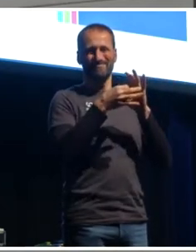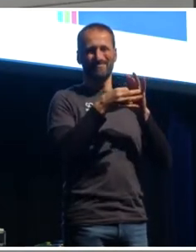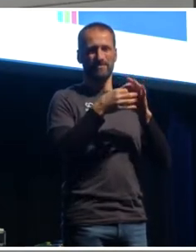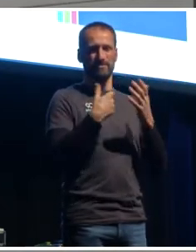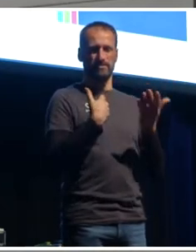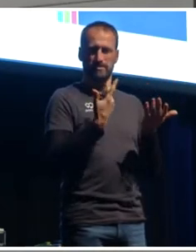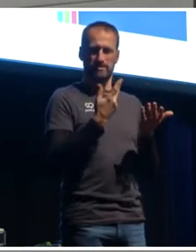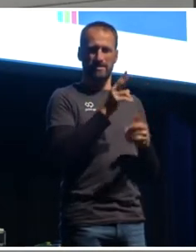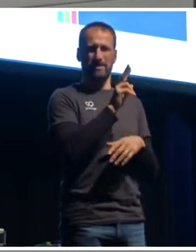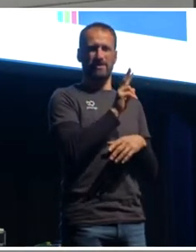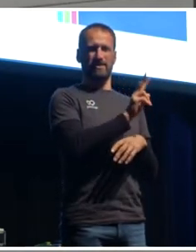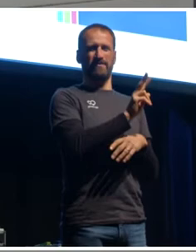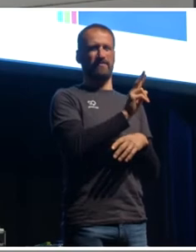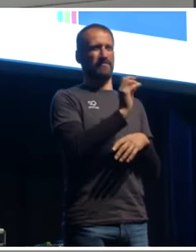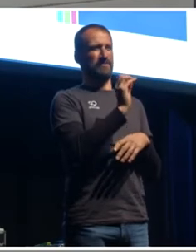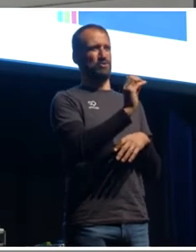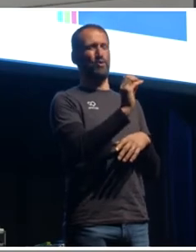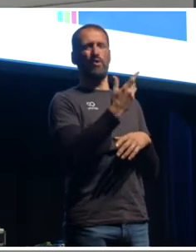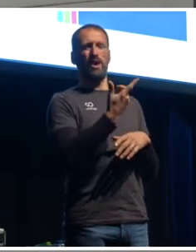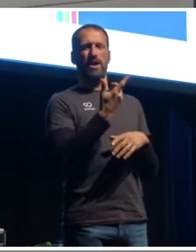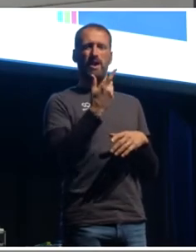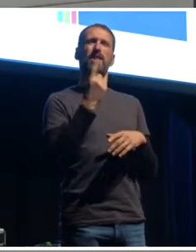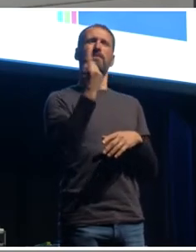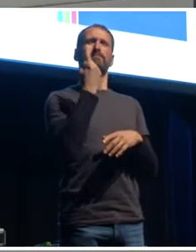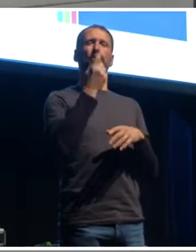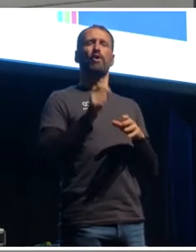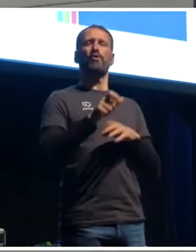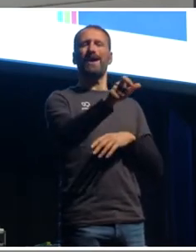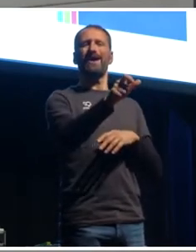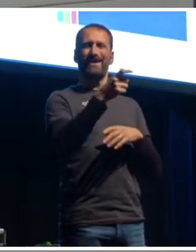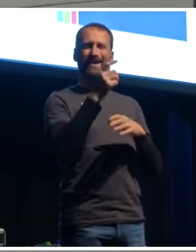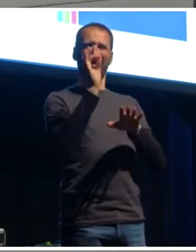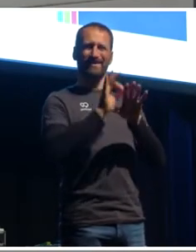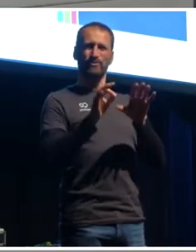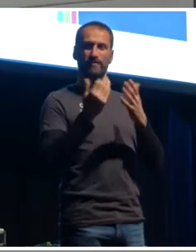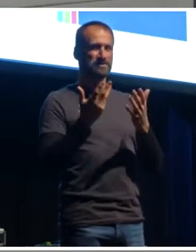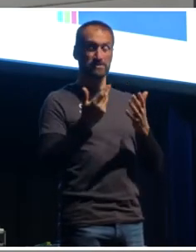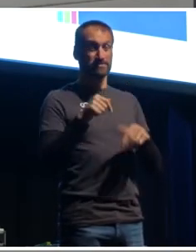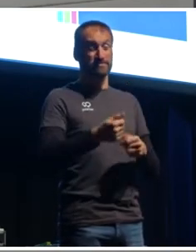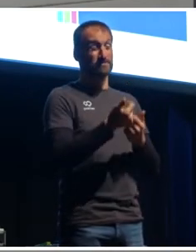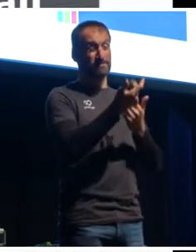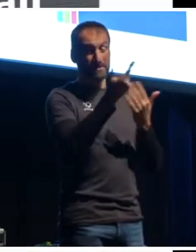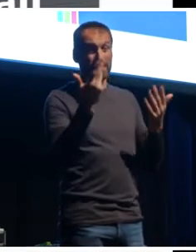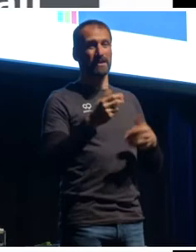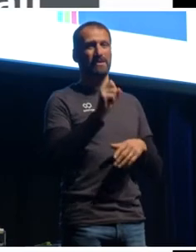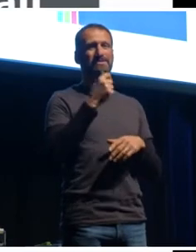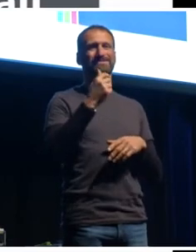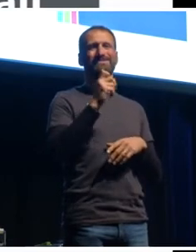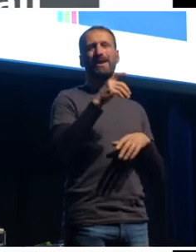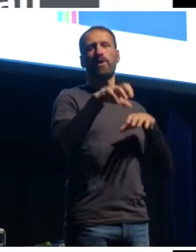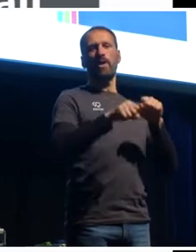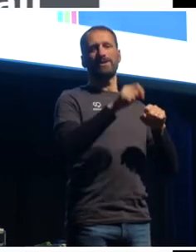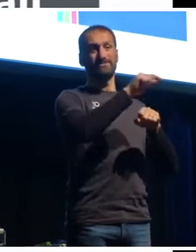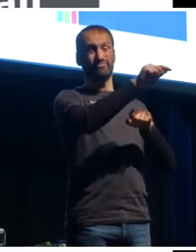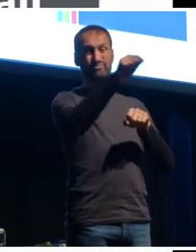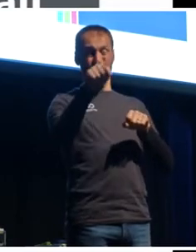V0 monorail architecture that we started out? Now we have multiple stakeholders working on this app. You have mobile developers building